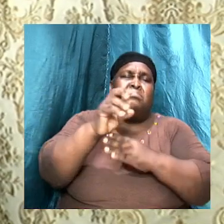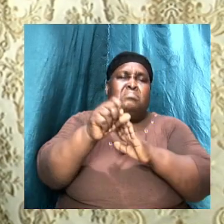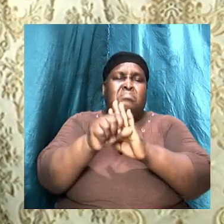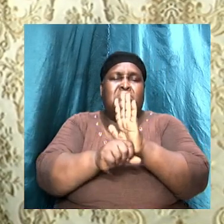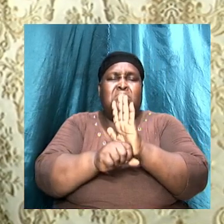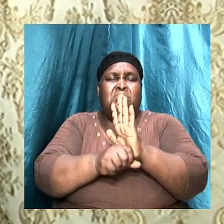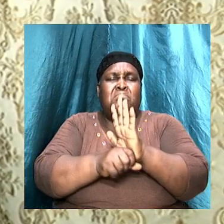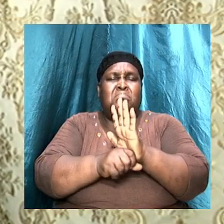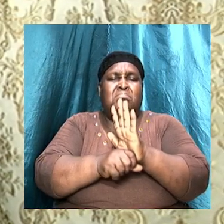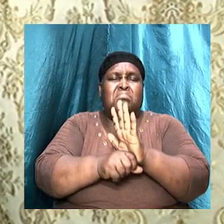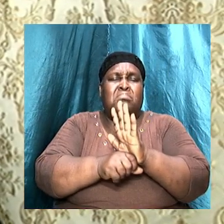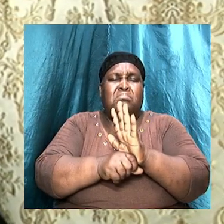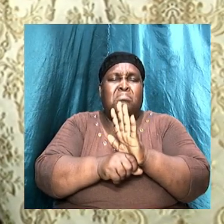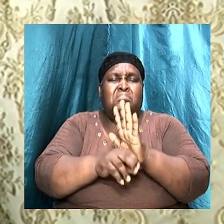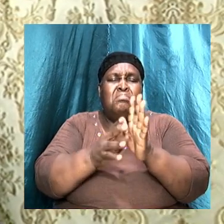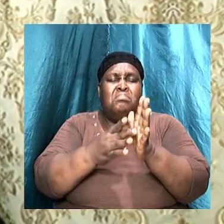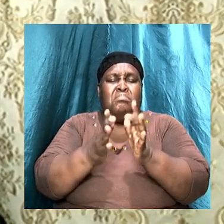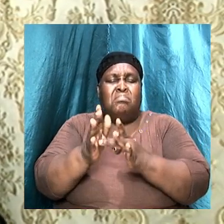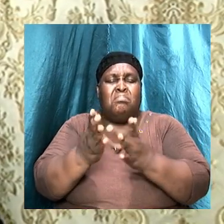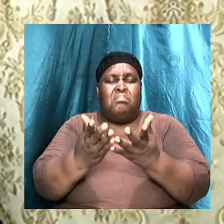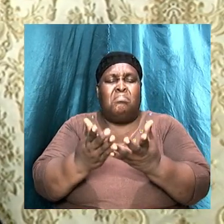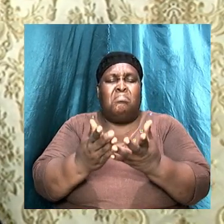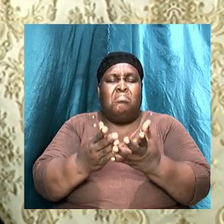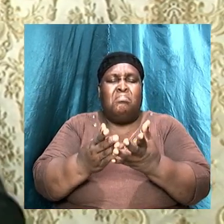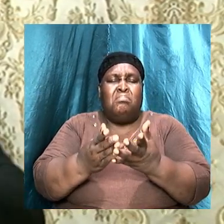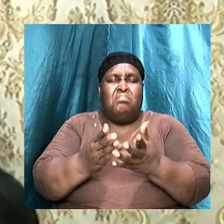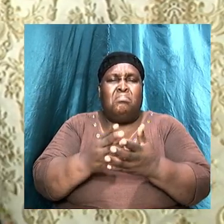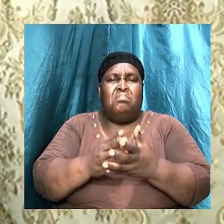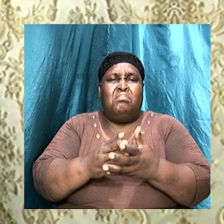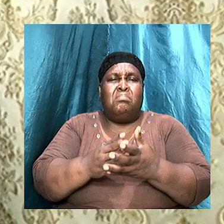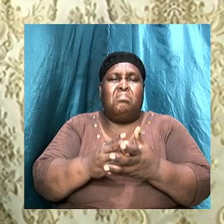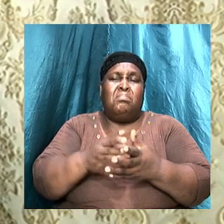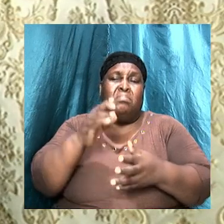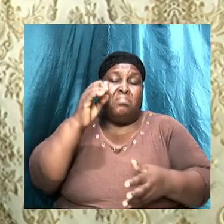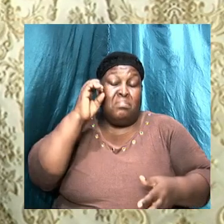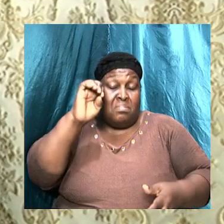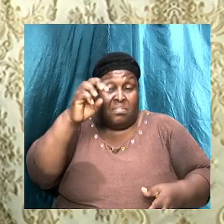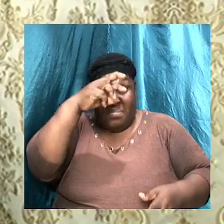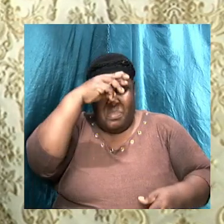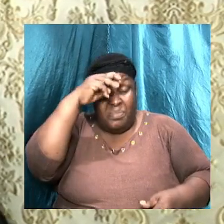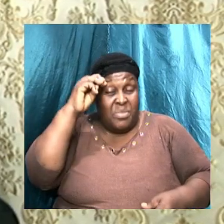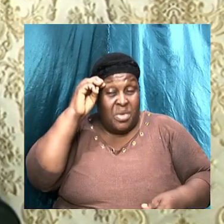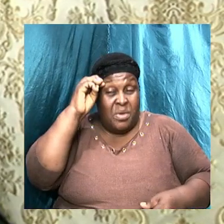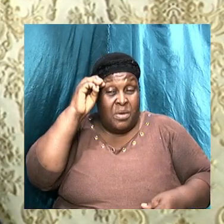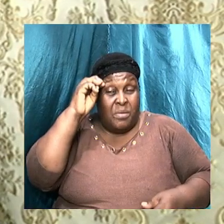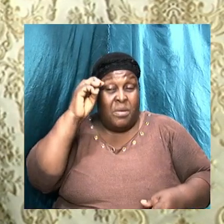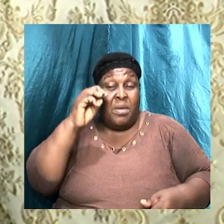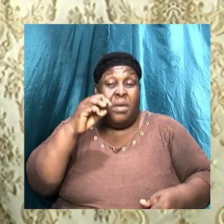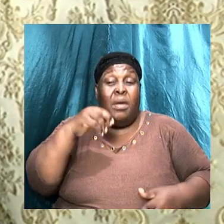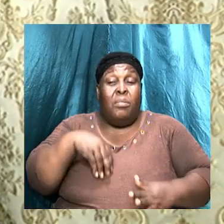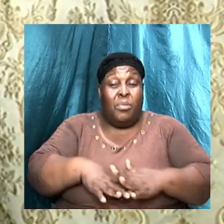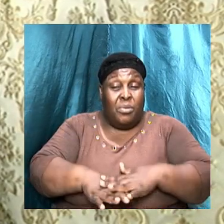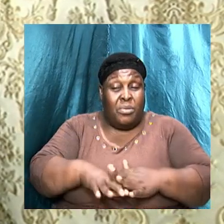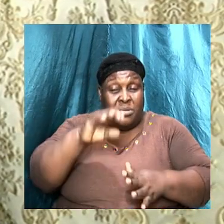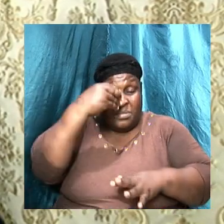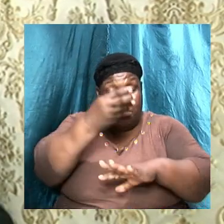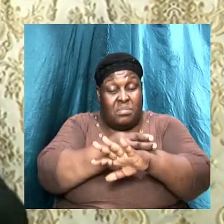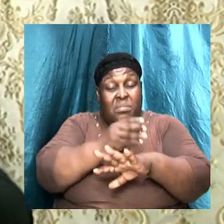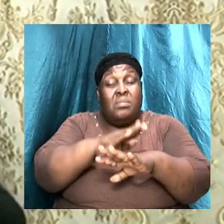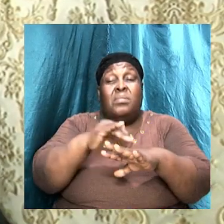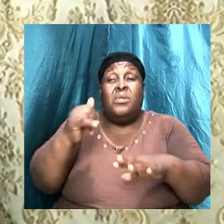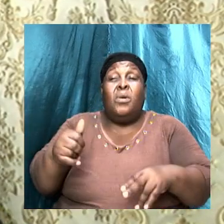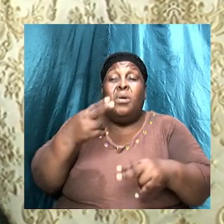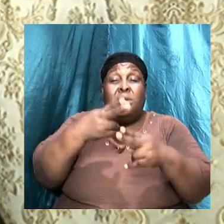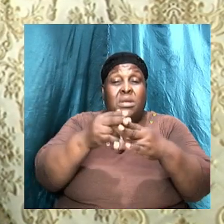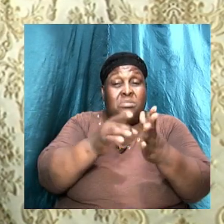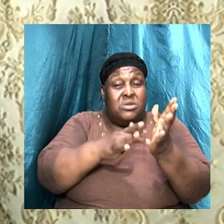the Bible in St. Matthew 1, verse 21 tells us, And she shall bring forth a son, and thou shalt call his name Jesus, for